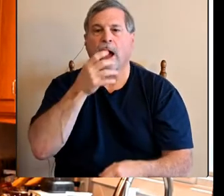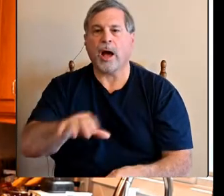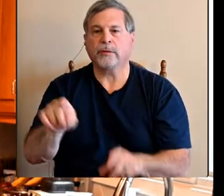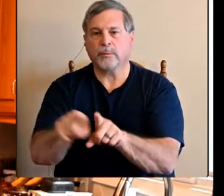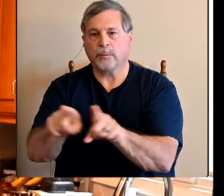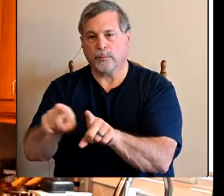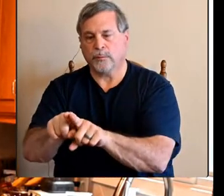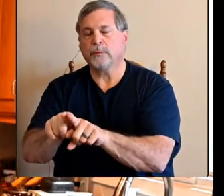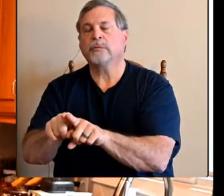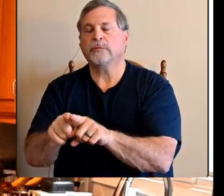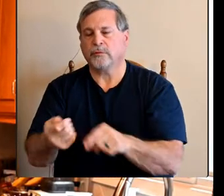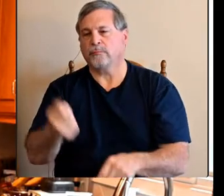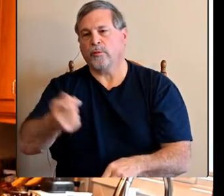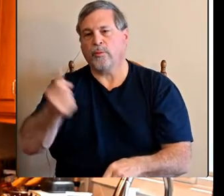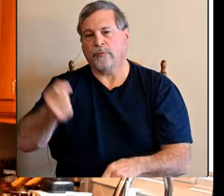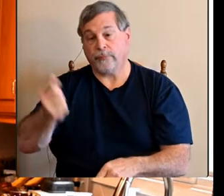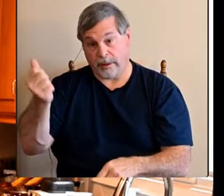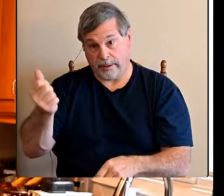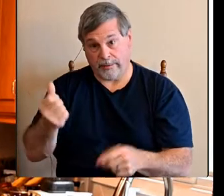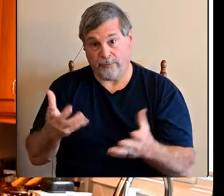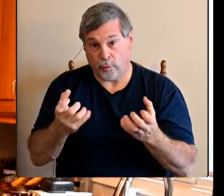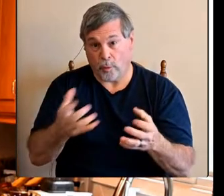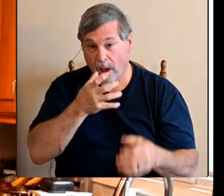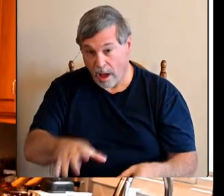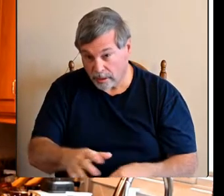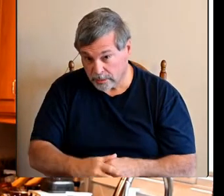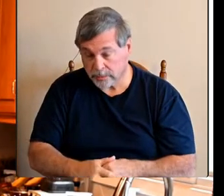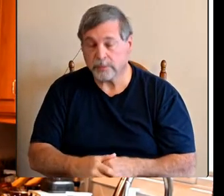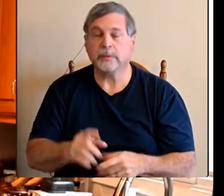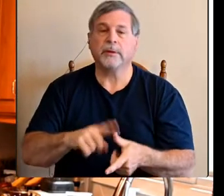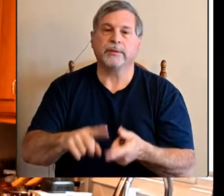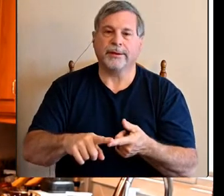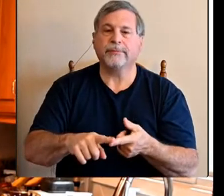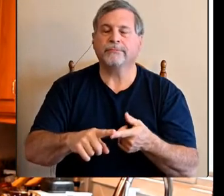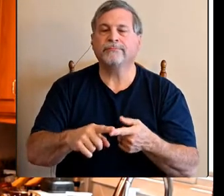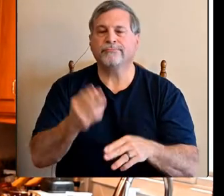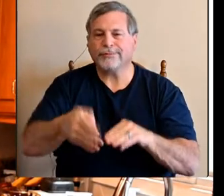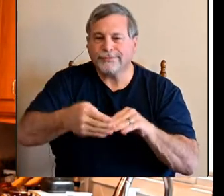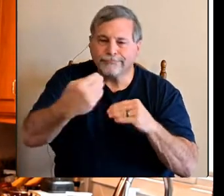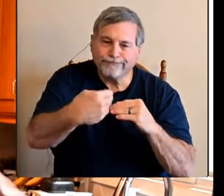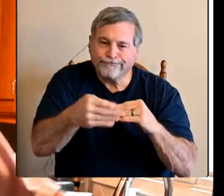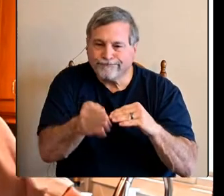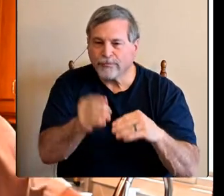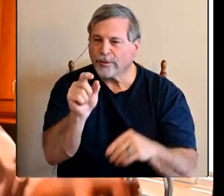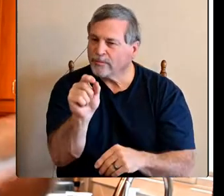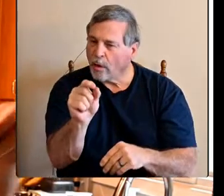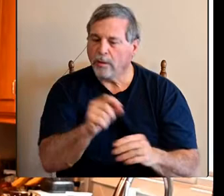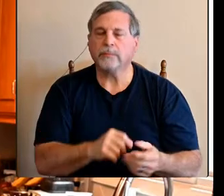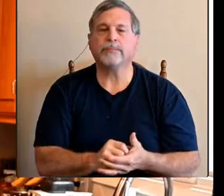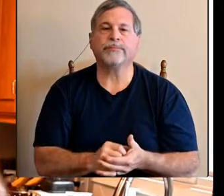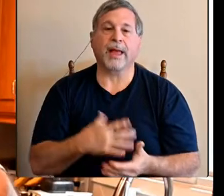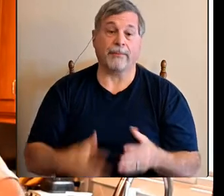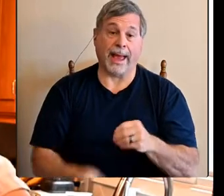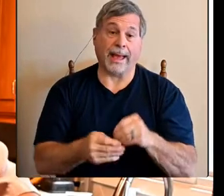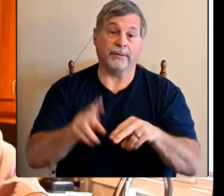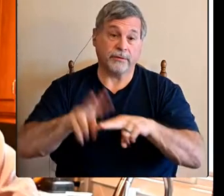well so you want to take that out as well and then you'll be able to use the pepper just dicing it up really small now I'm going to put a